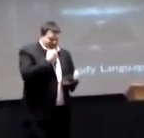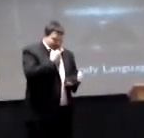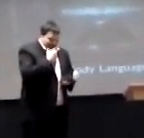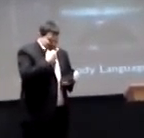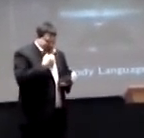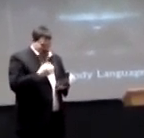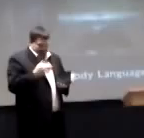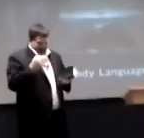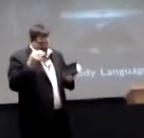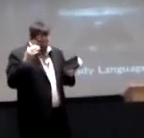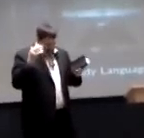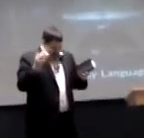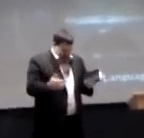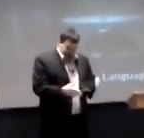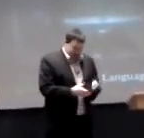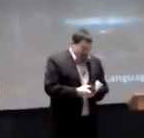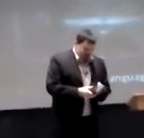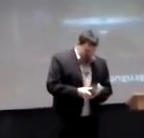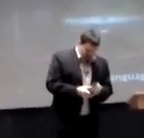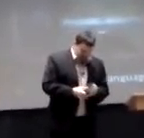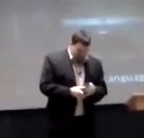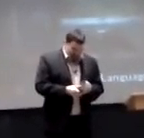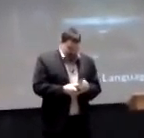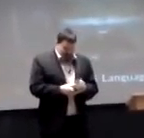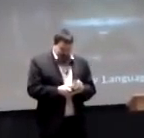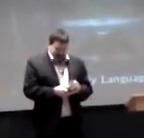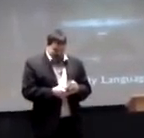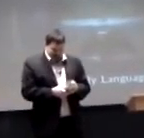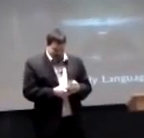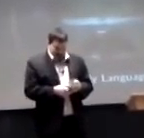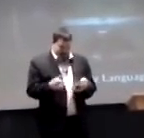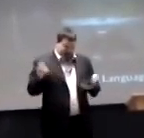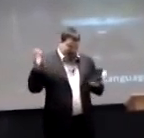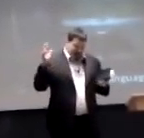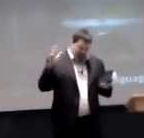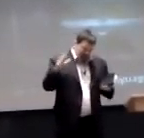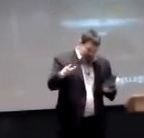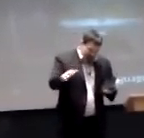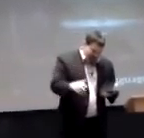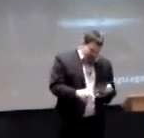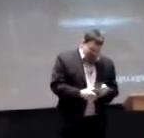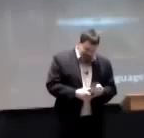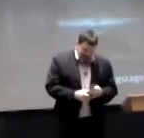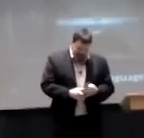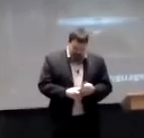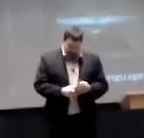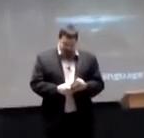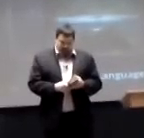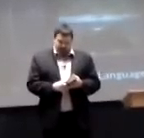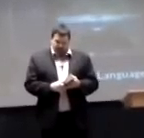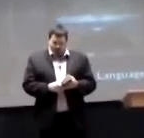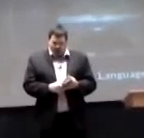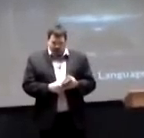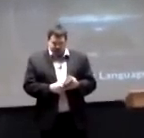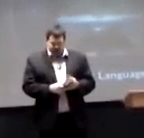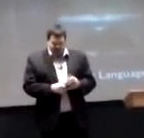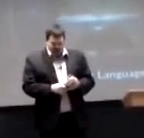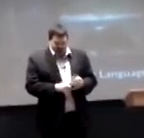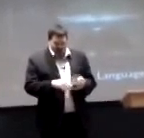Lord, we do love you, and we praise your name, and we ask, God, that you bless us today as we look at